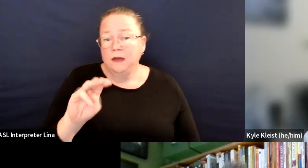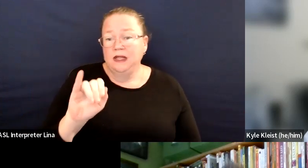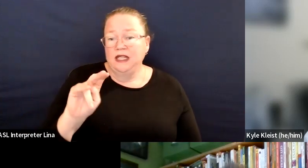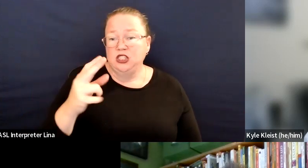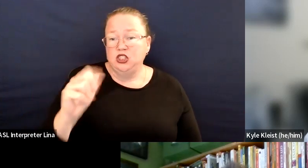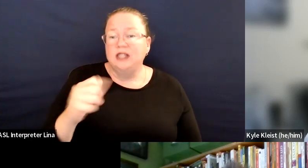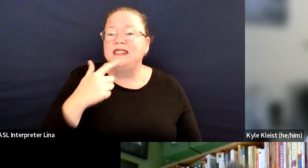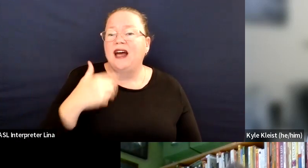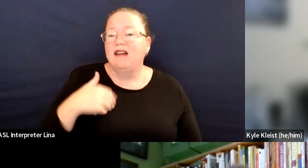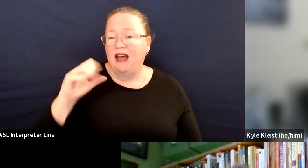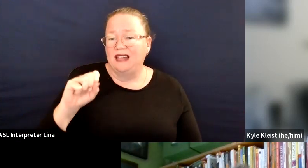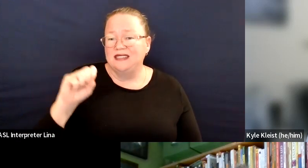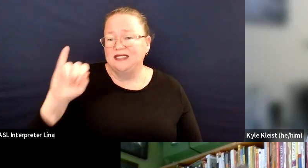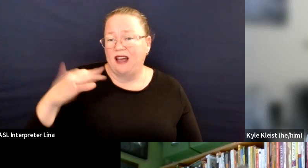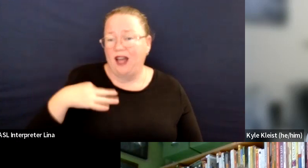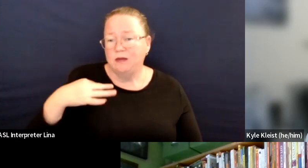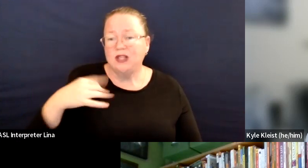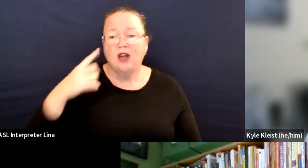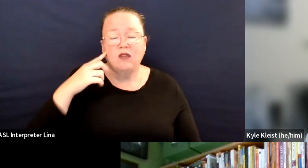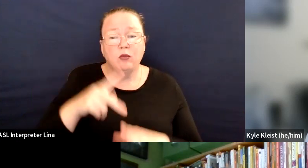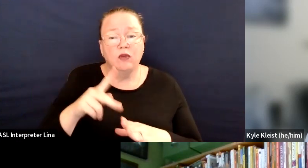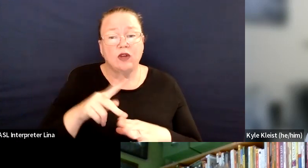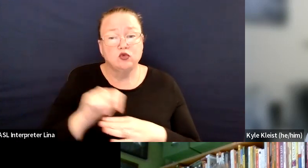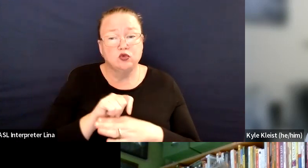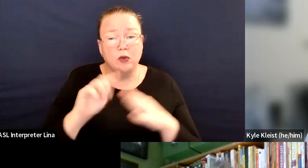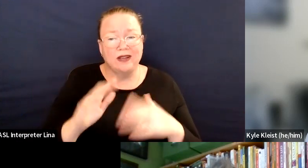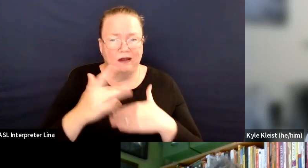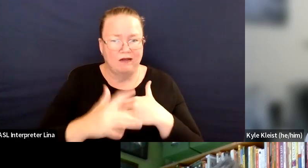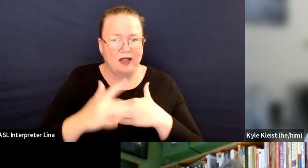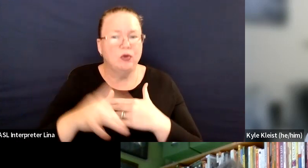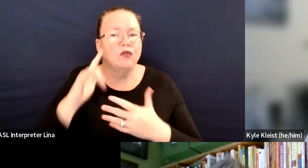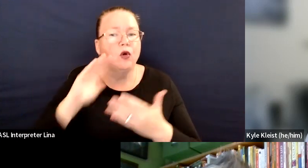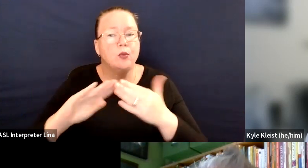we have an SSI application professionals training available for the community.